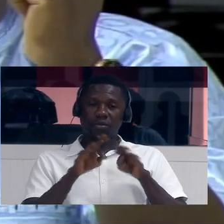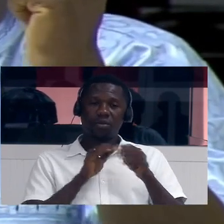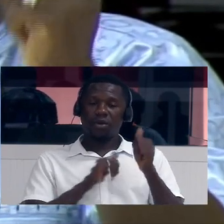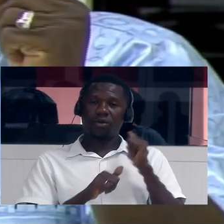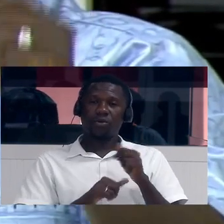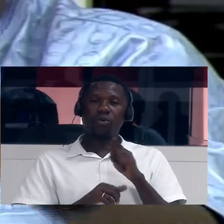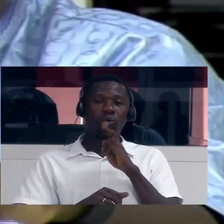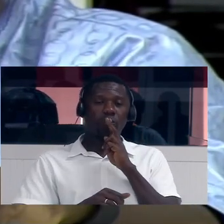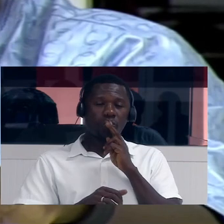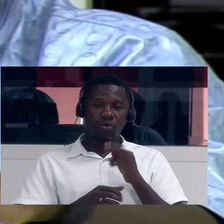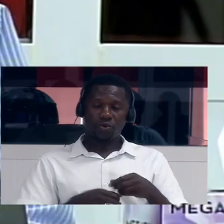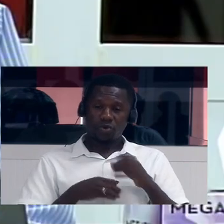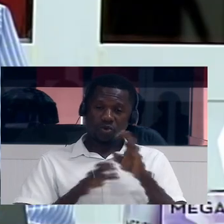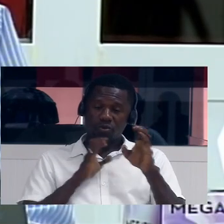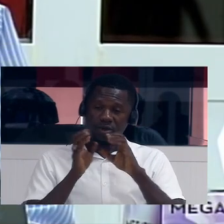this new order?